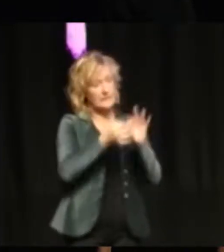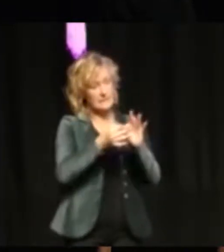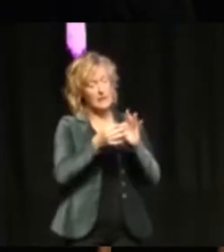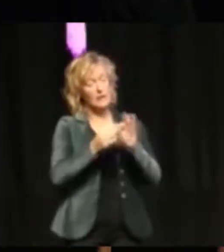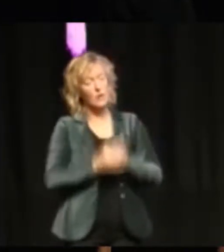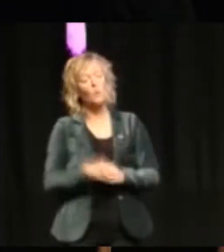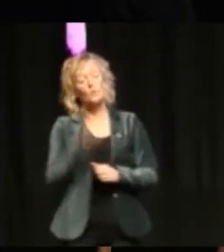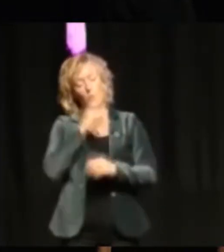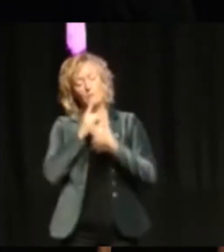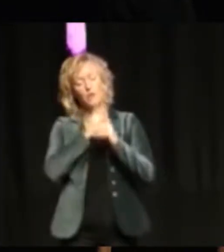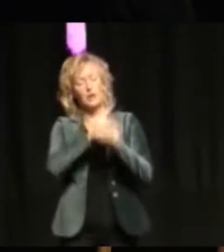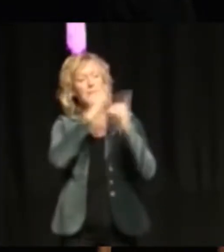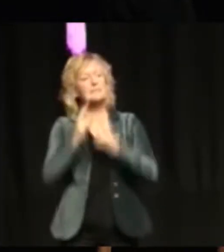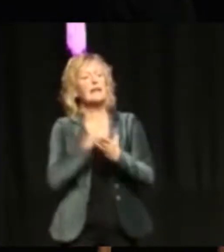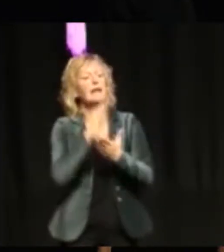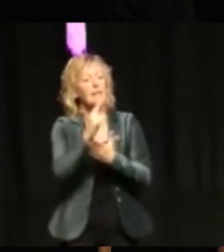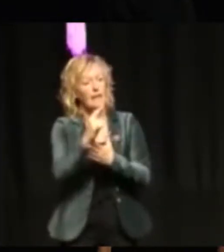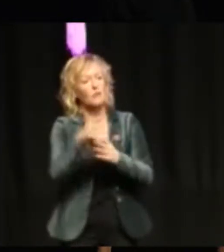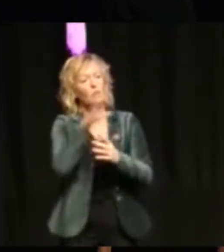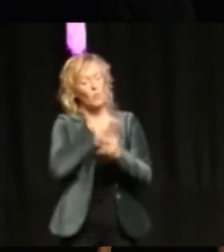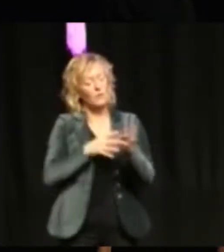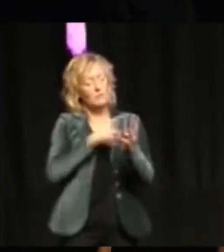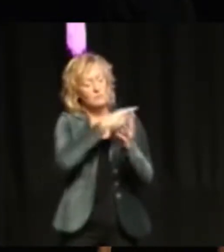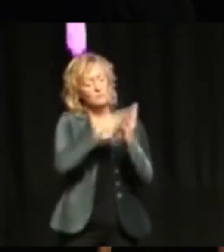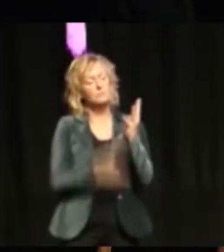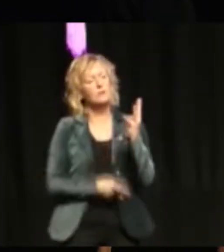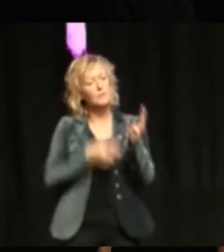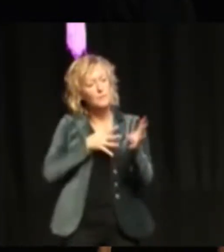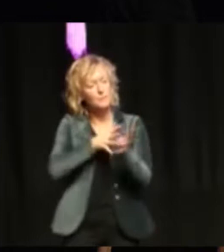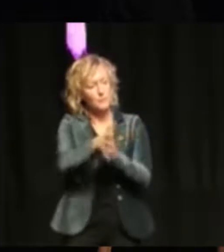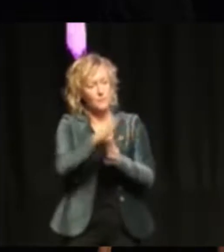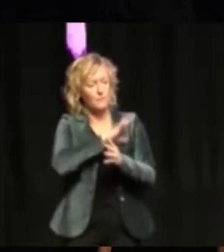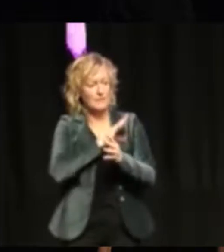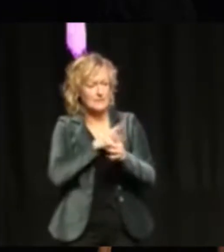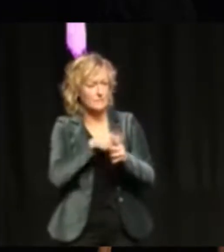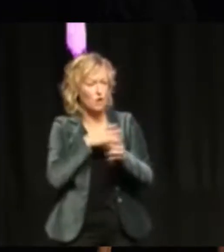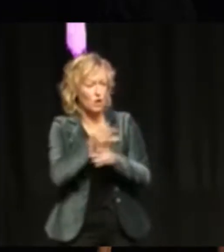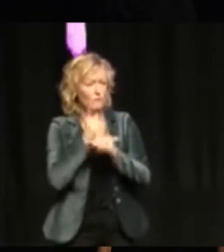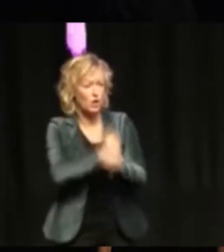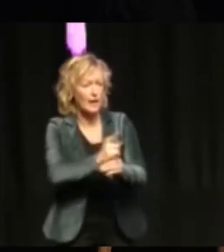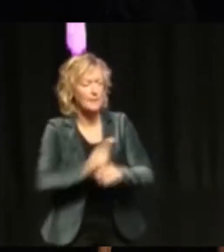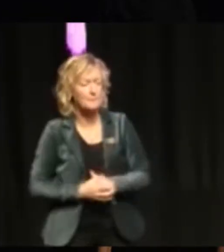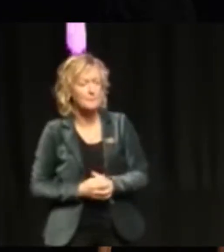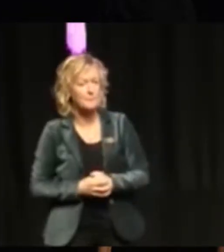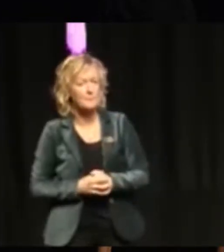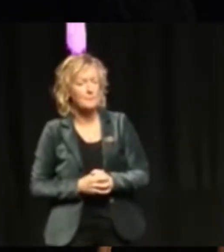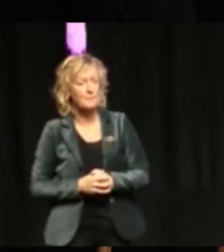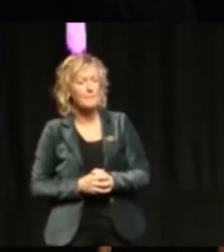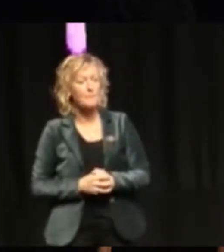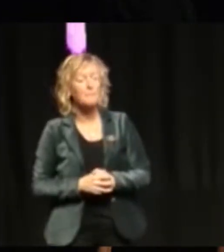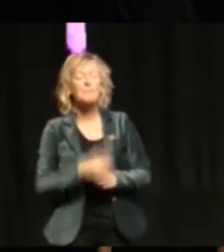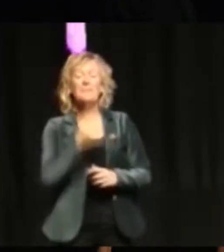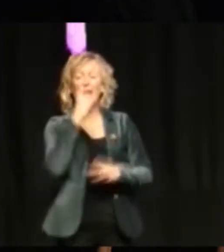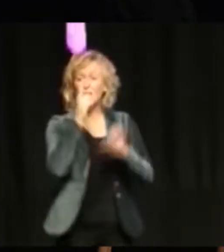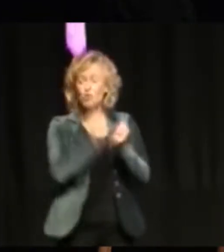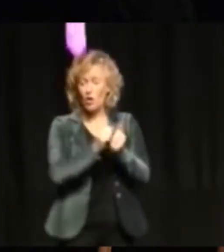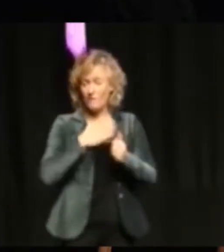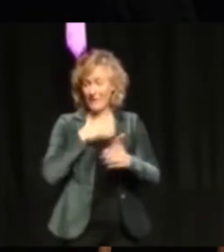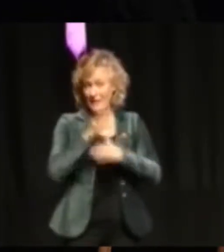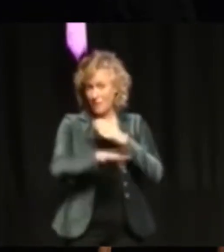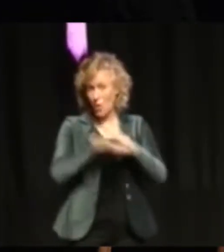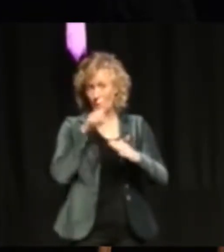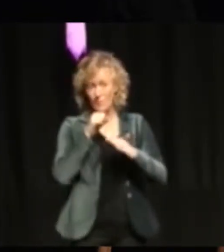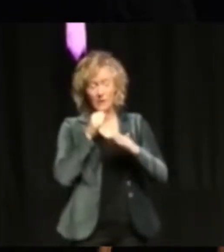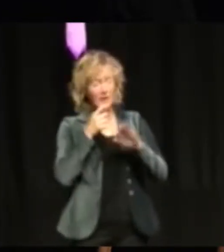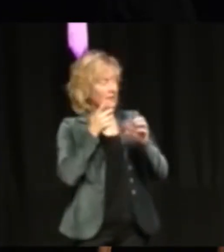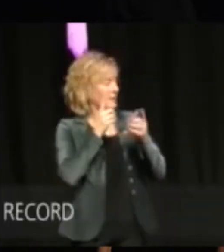rights principles run through all of these rights. I have one more set of things I was going to talk to you about, but